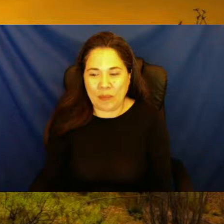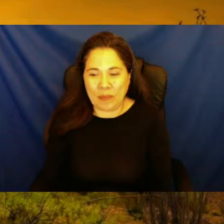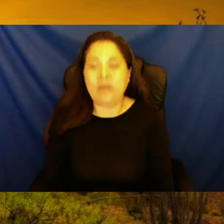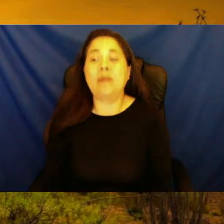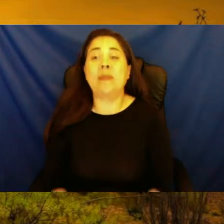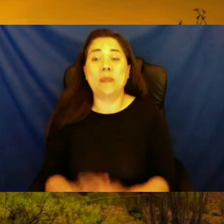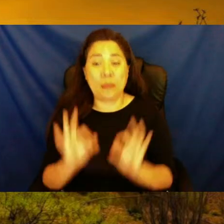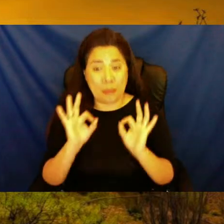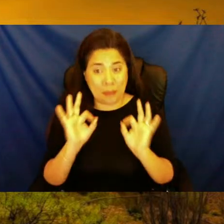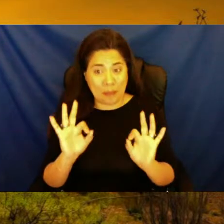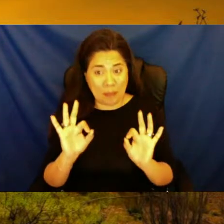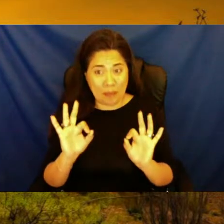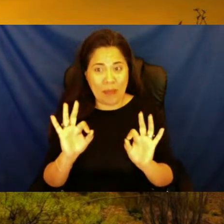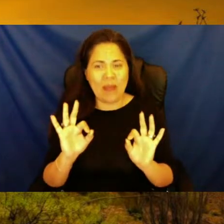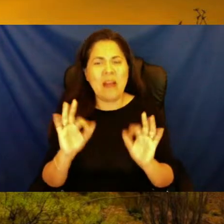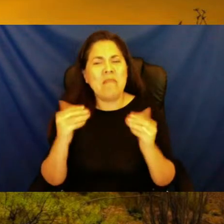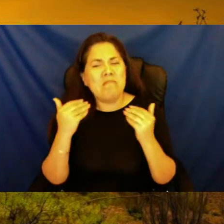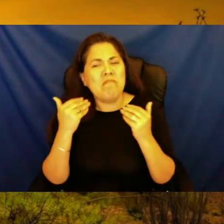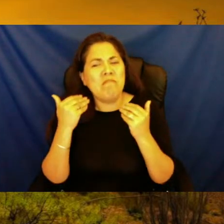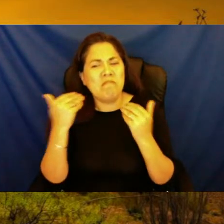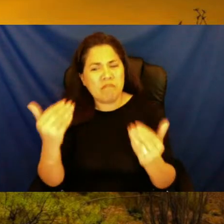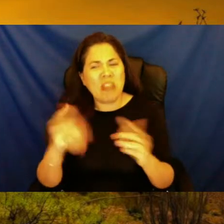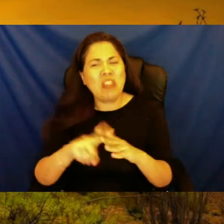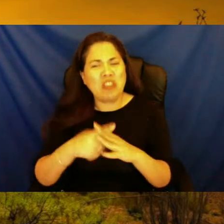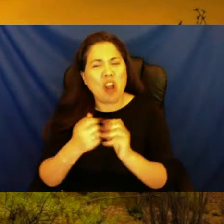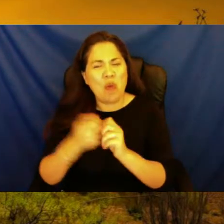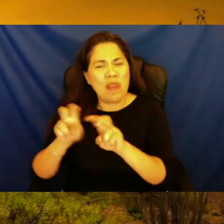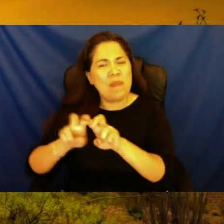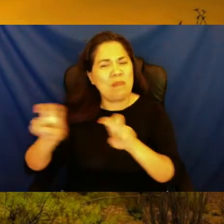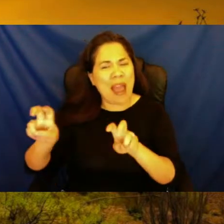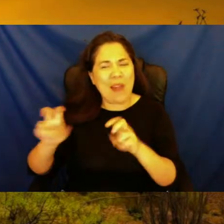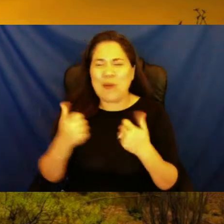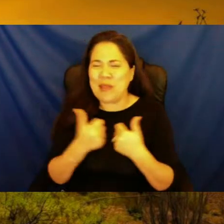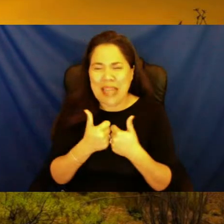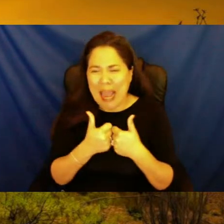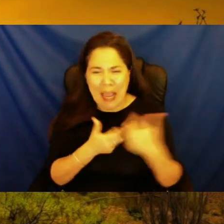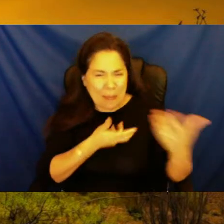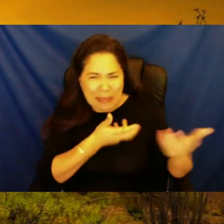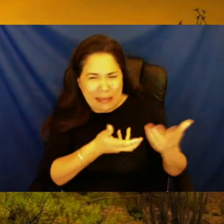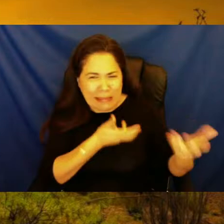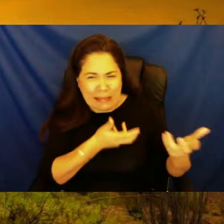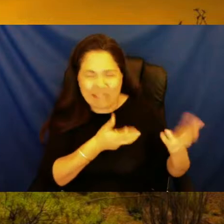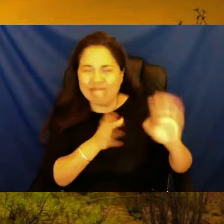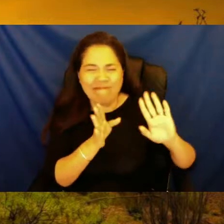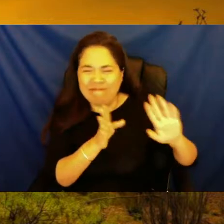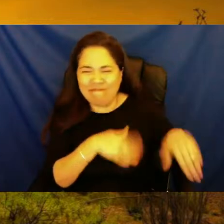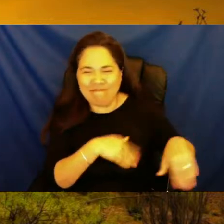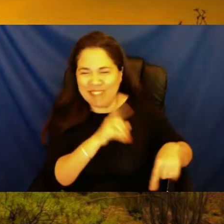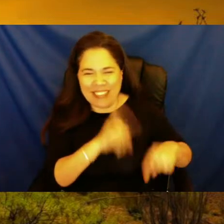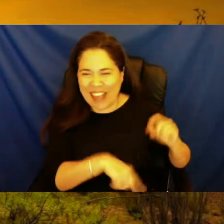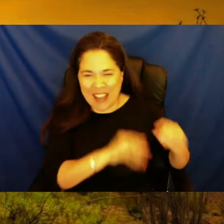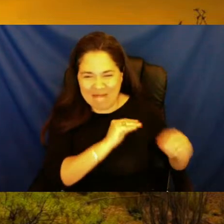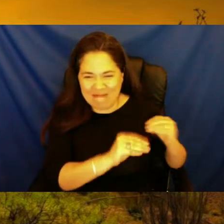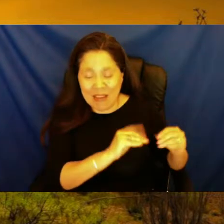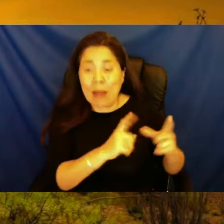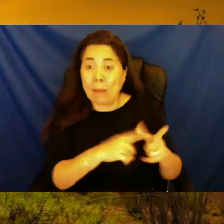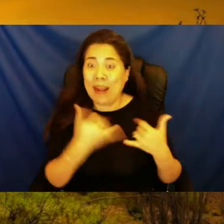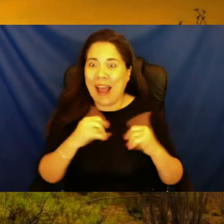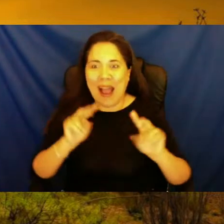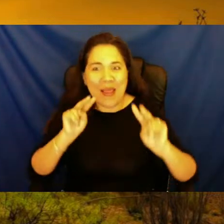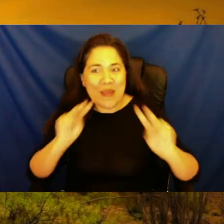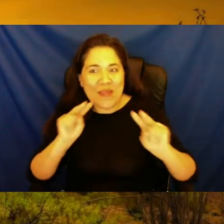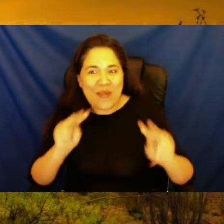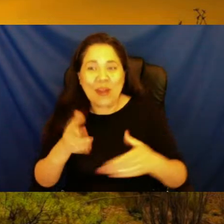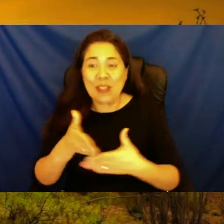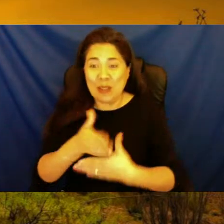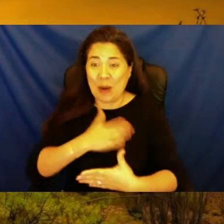Okay, so we're going to go ahead and get started with the panel because we couldn't recover the Kahoot game, but I look forward to